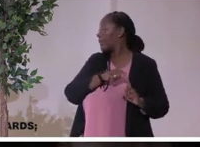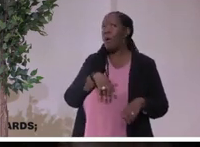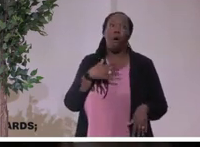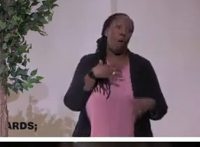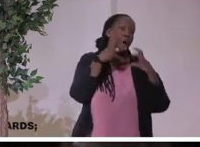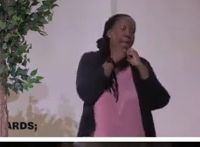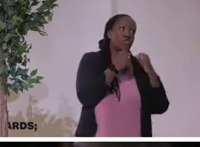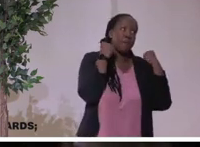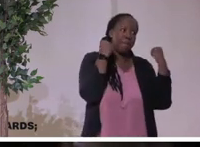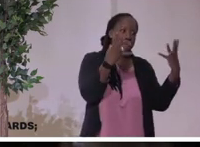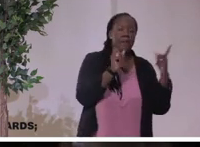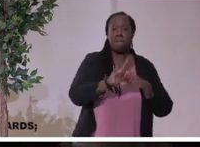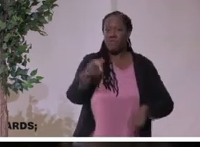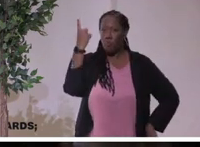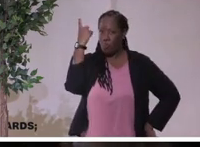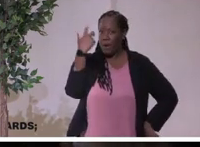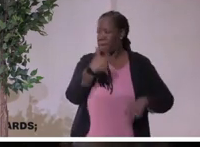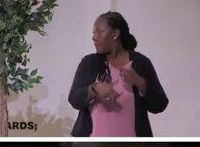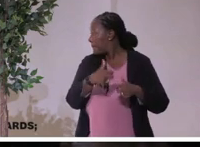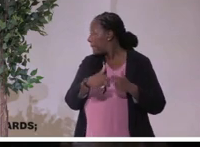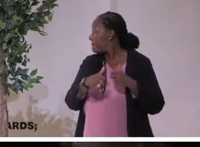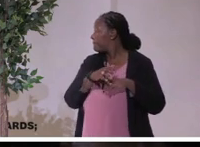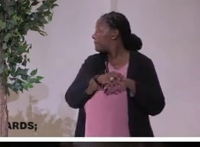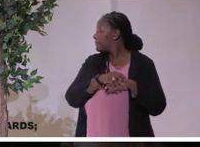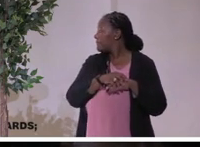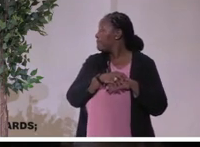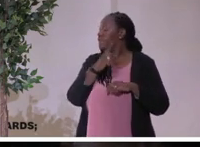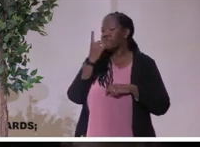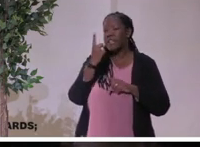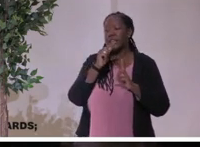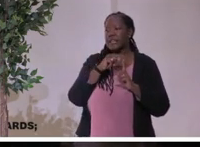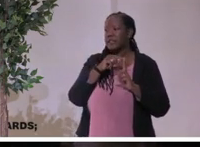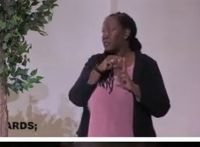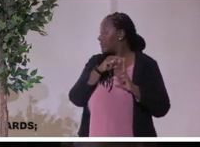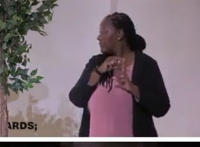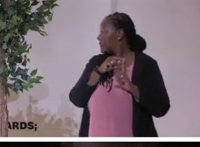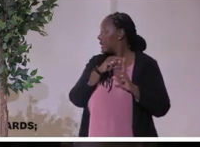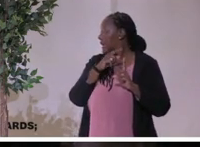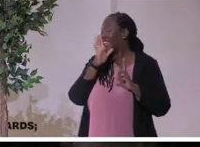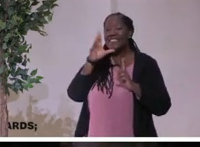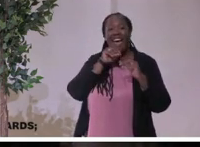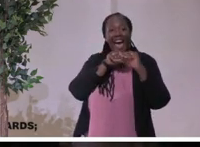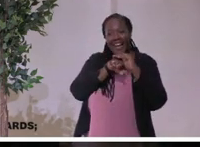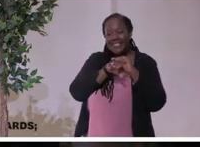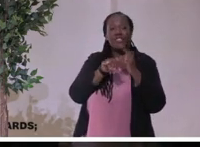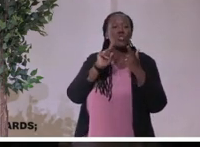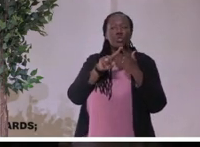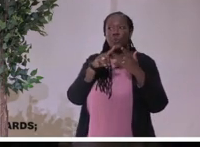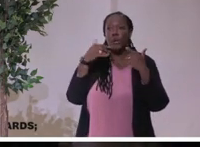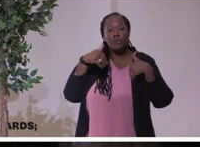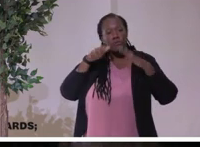that I really want to solve is democratizing, you know, the access to incredible